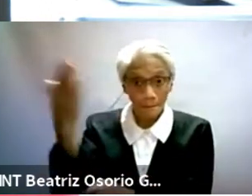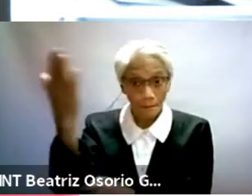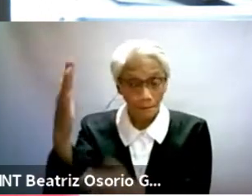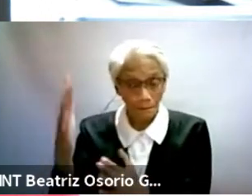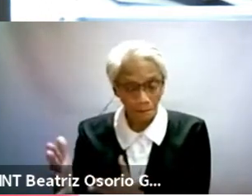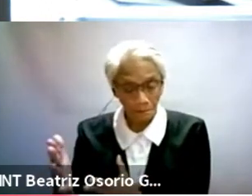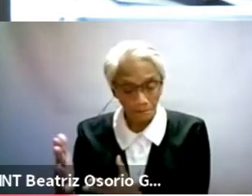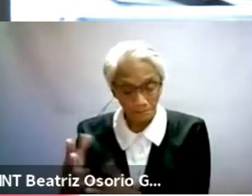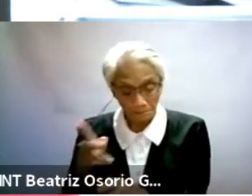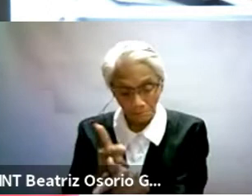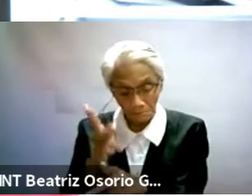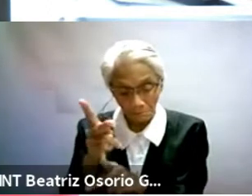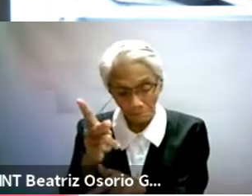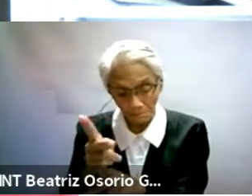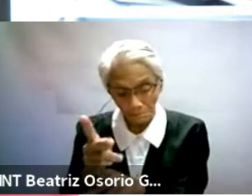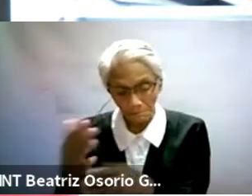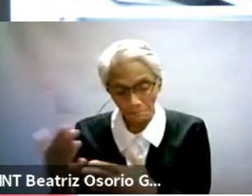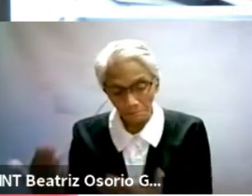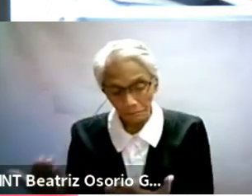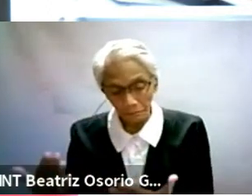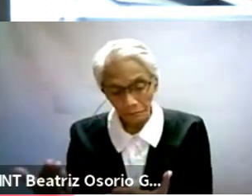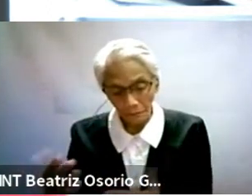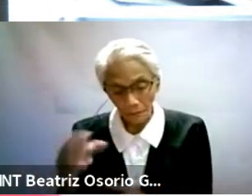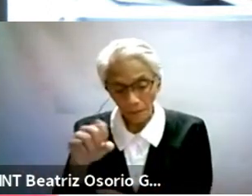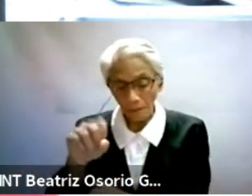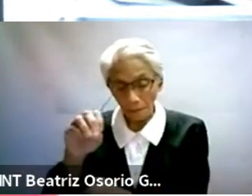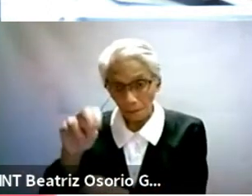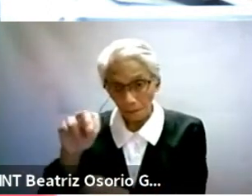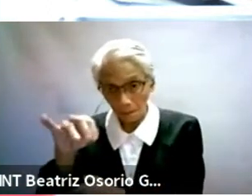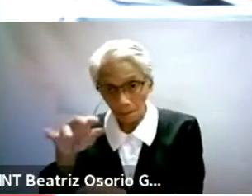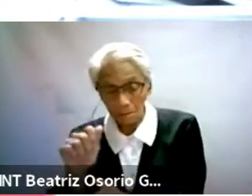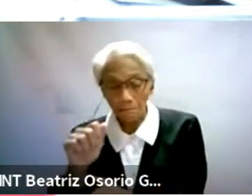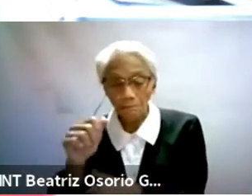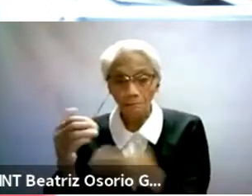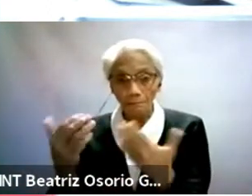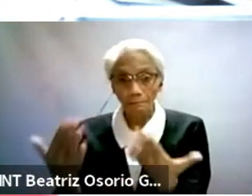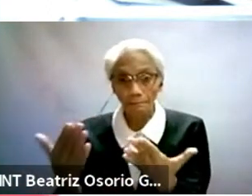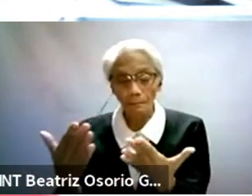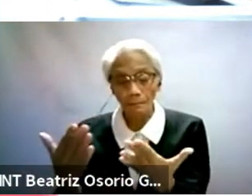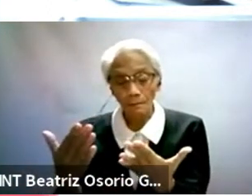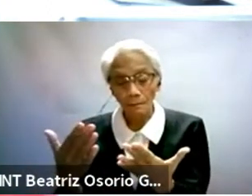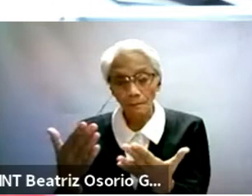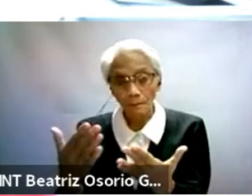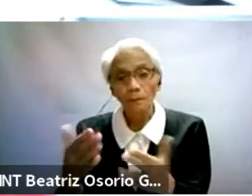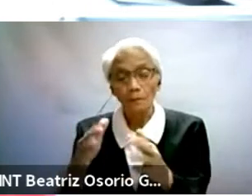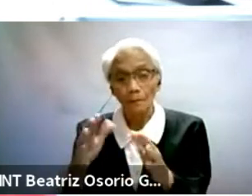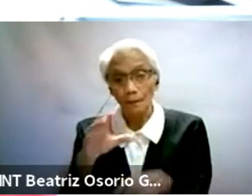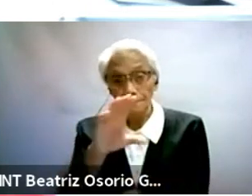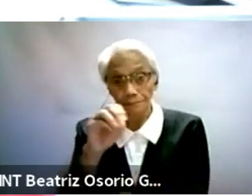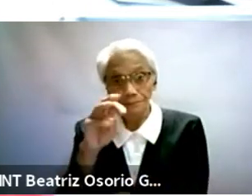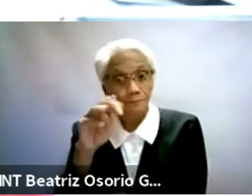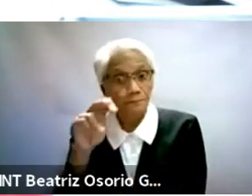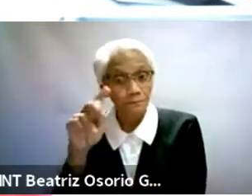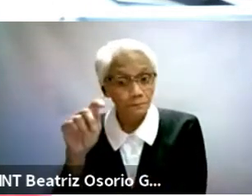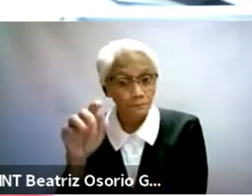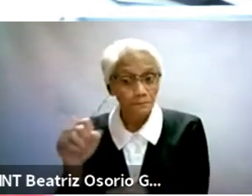Sonia Livingstone OBE, is the lead author of the Five Rights General Comment Number 25 Steering Group. She